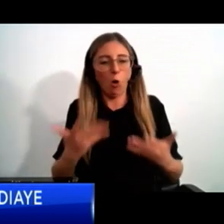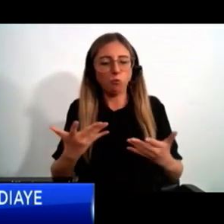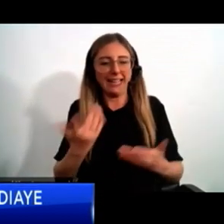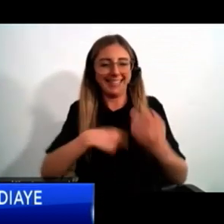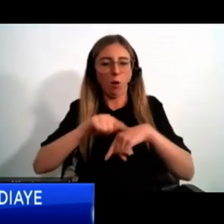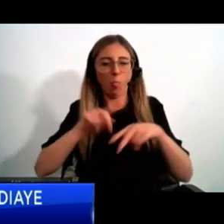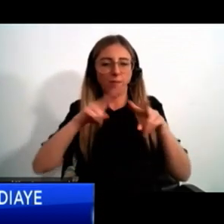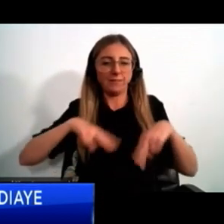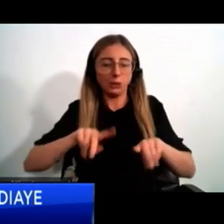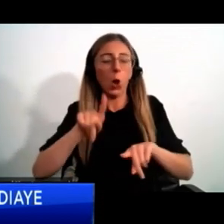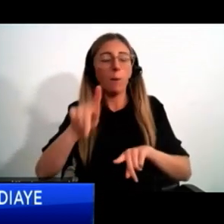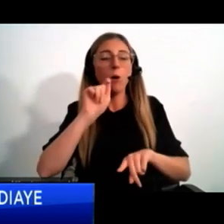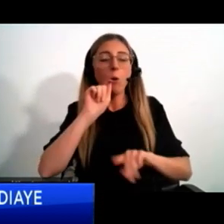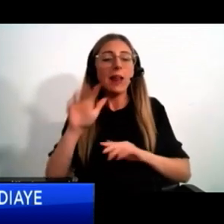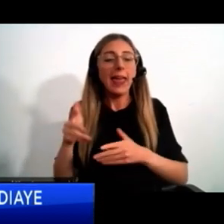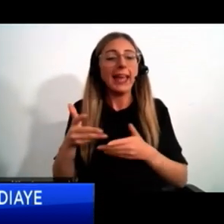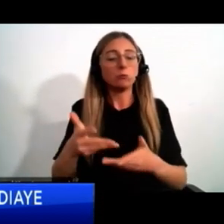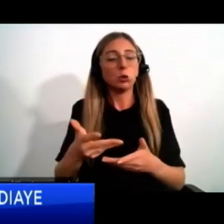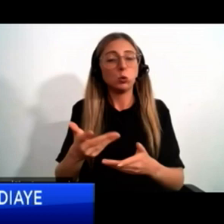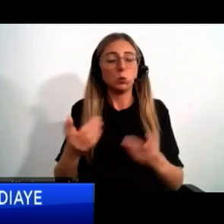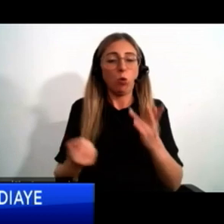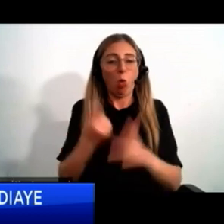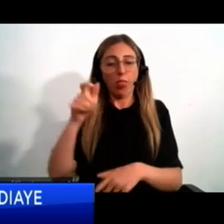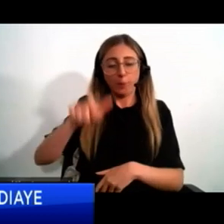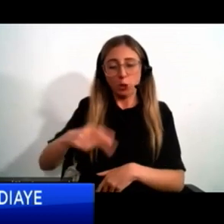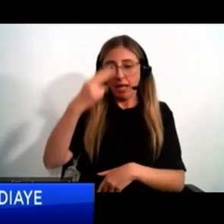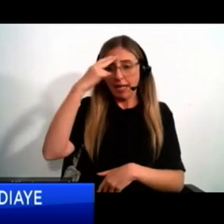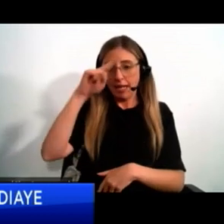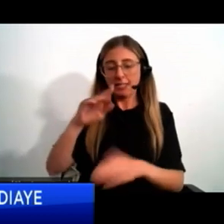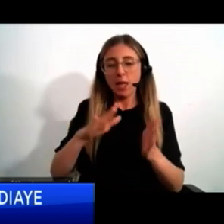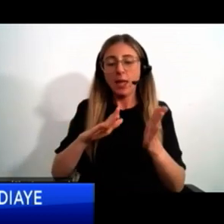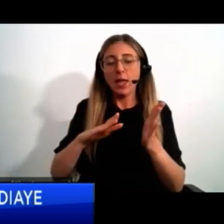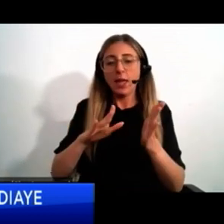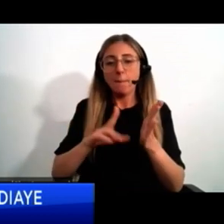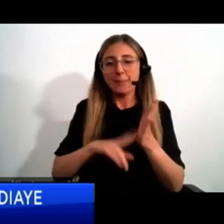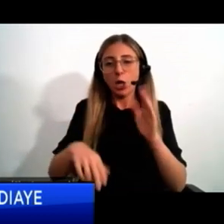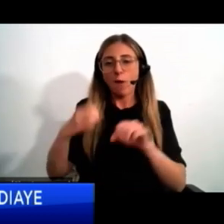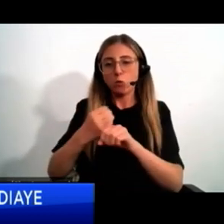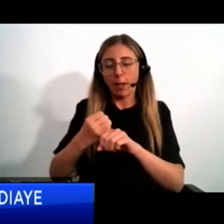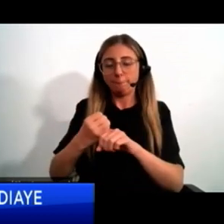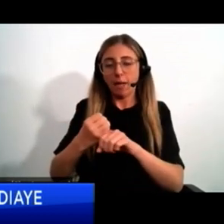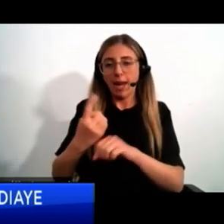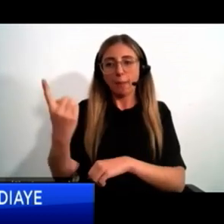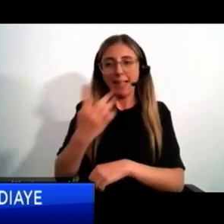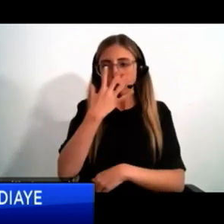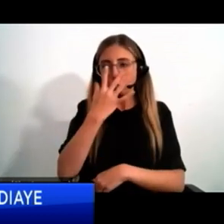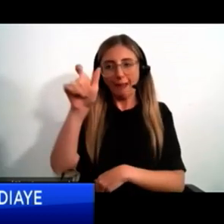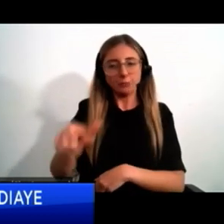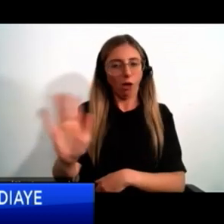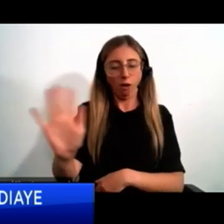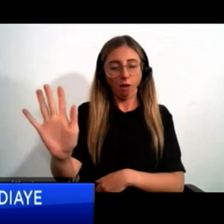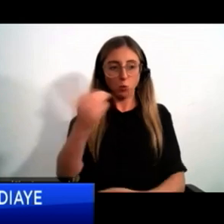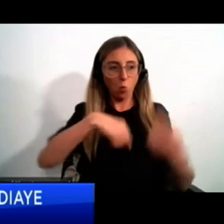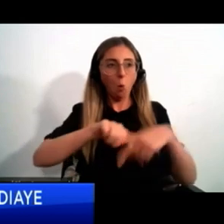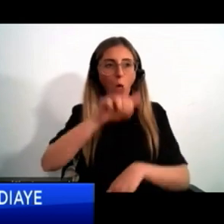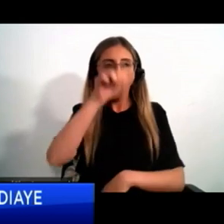going to introduce our moderator for today as well. His name is Mr. Godfrey Mutiswa, and he's no stranger to you